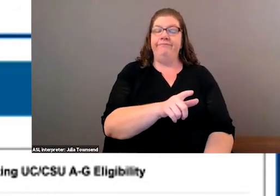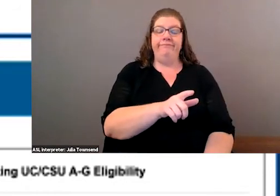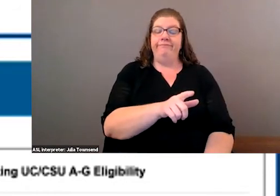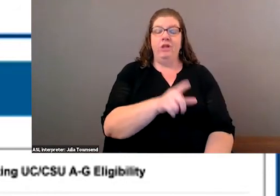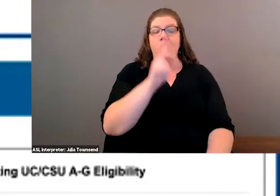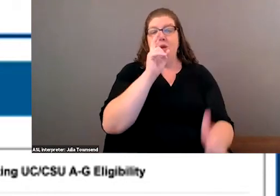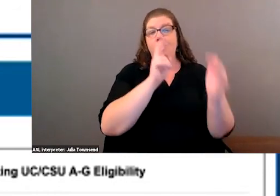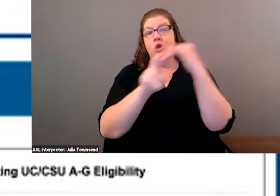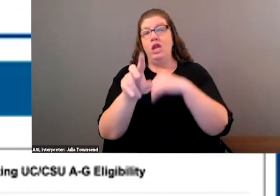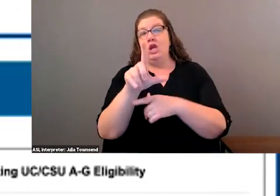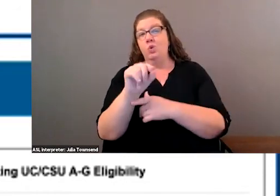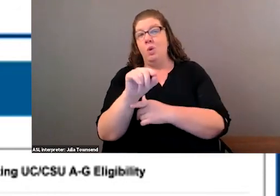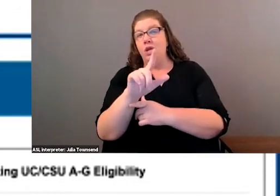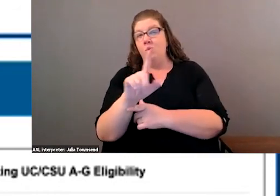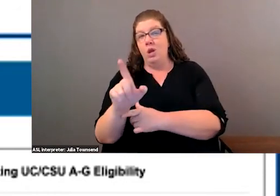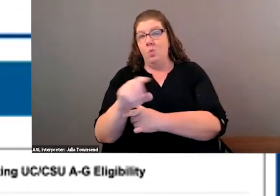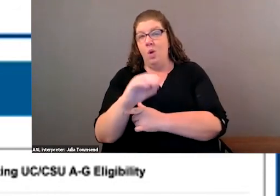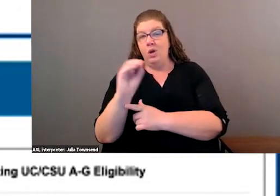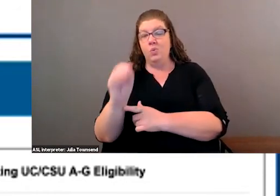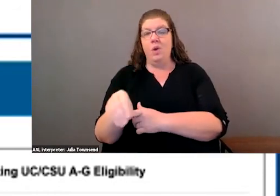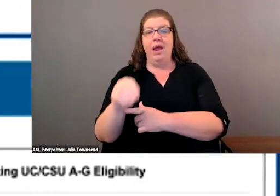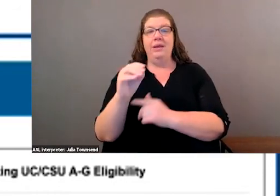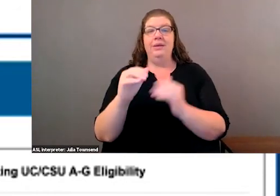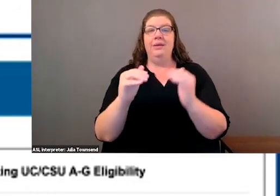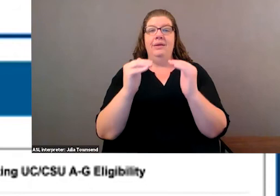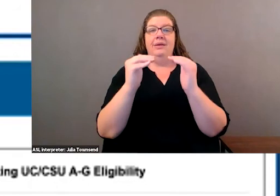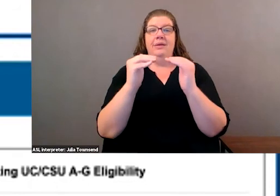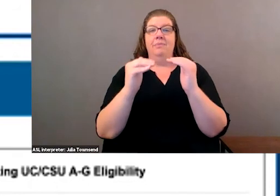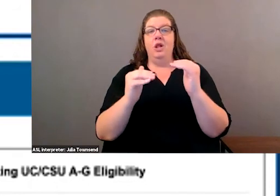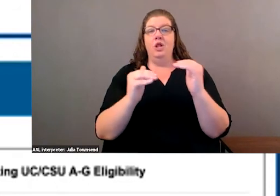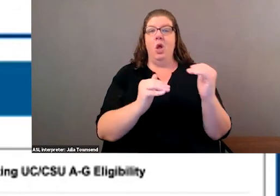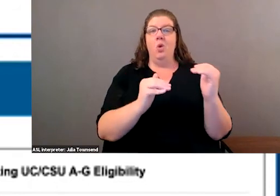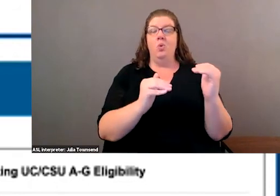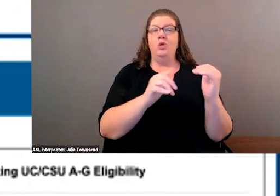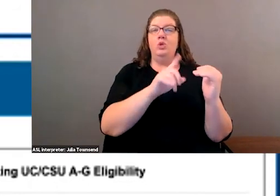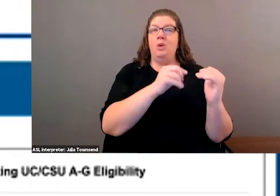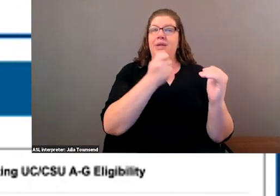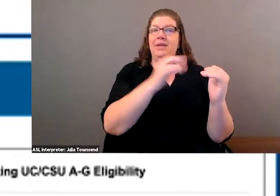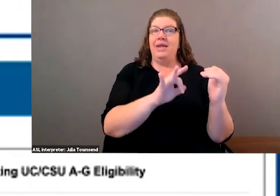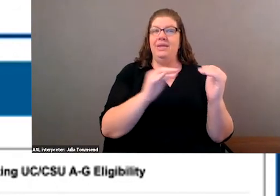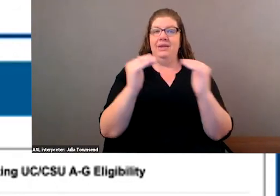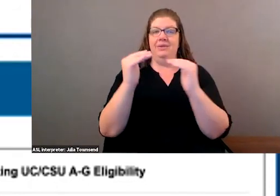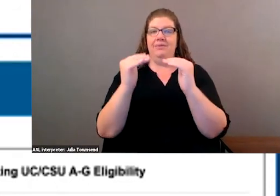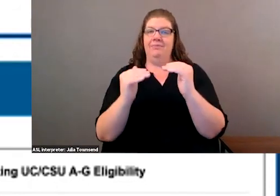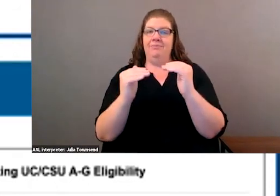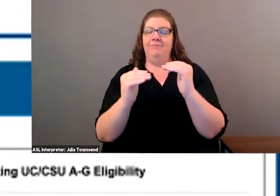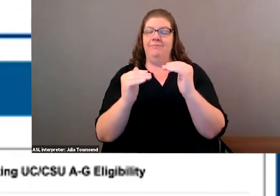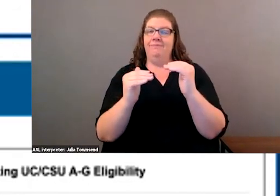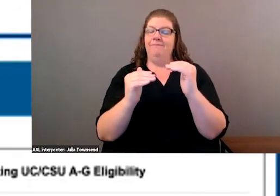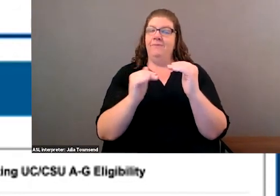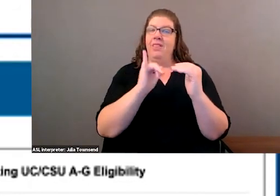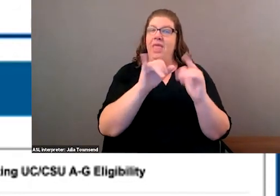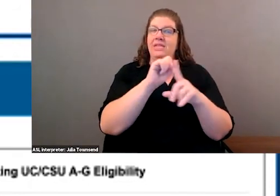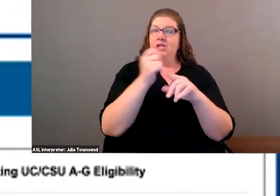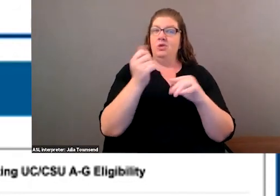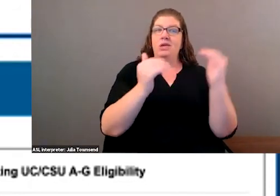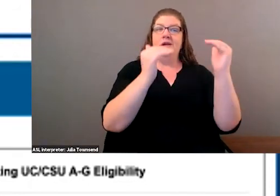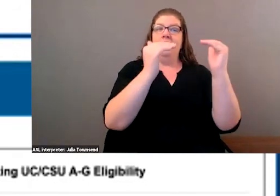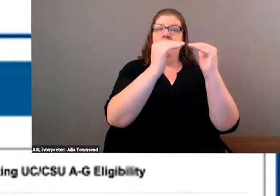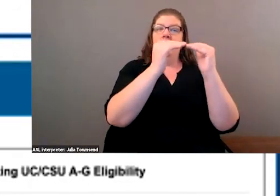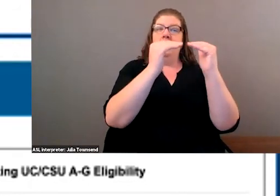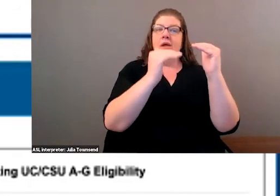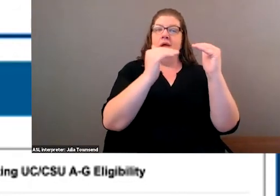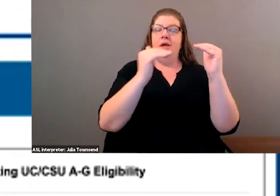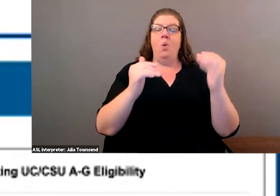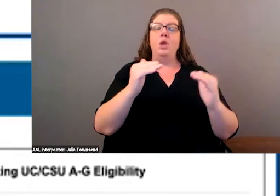projected 2021 rate is below the posted 2019 rate. So we've got a situation there with our low-income students.